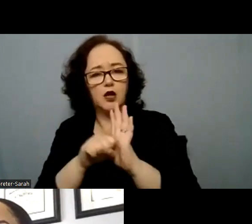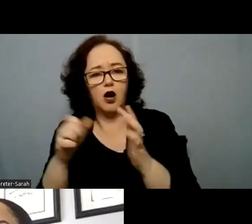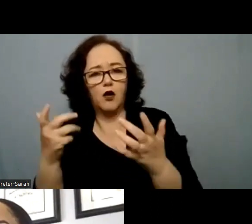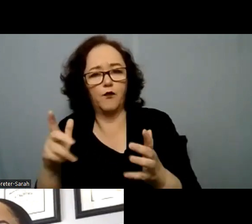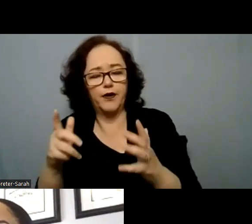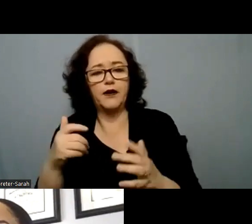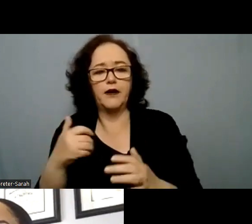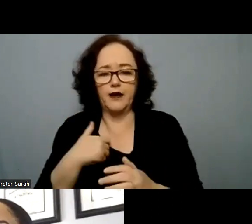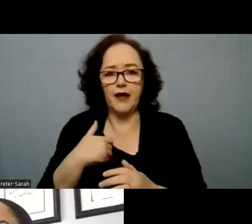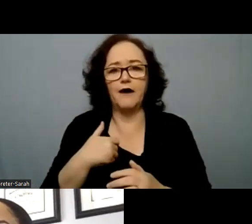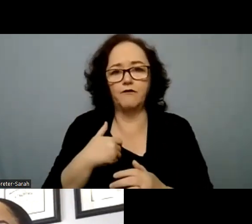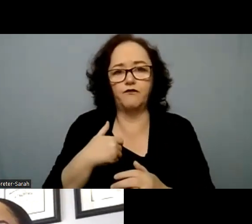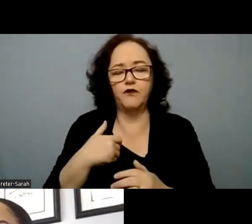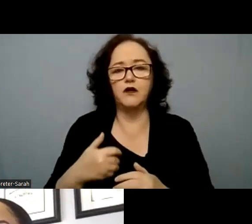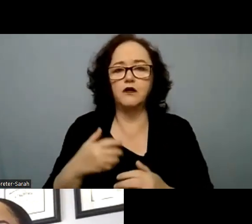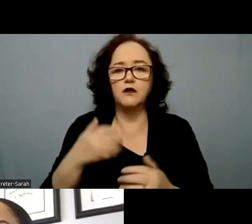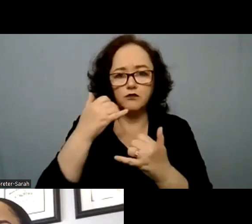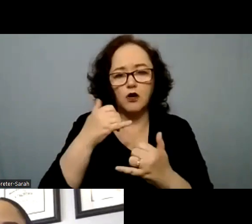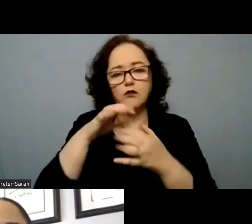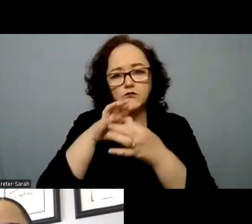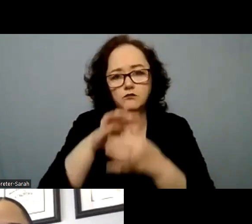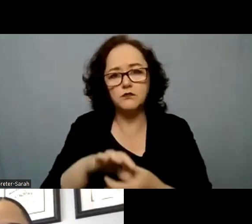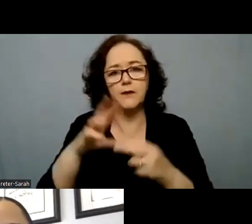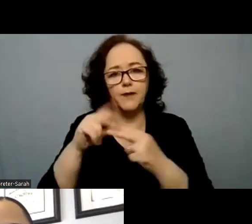with their Medicaid program? And that's from Adrian.